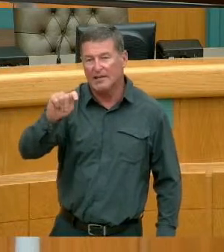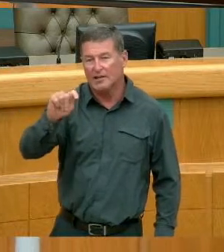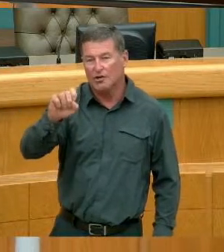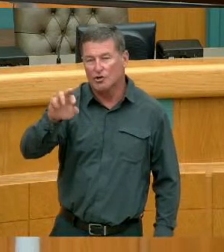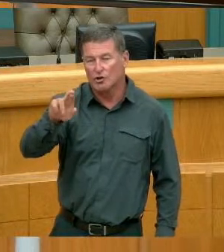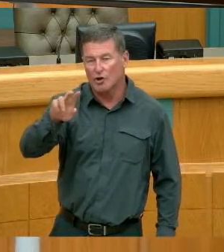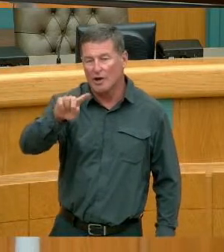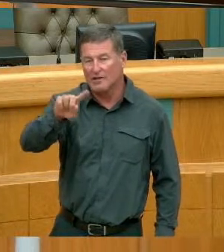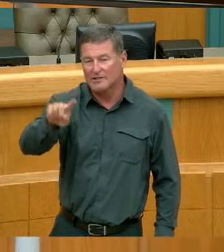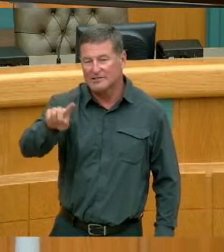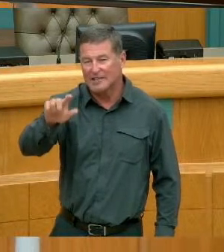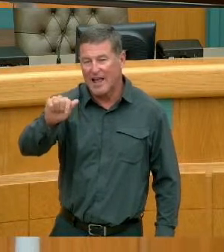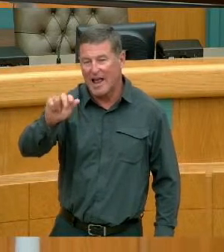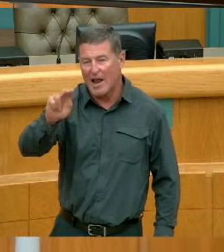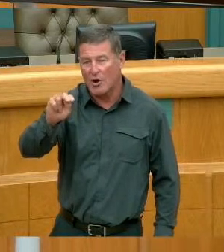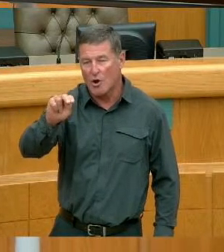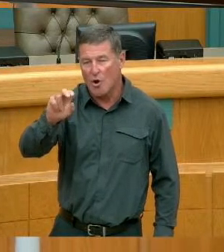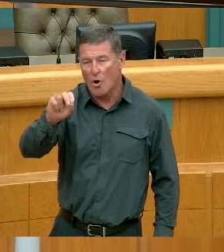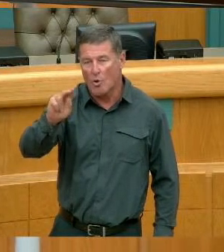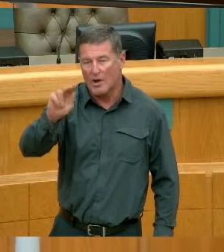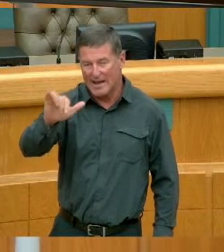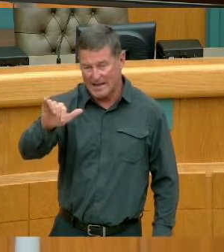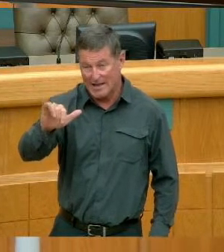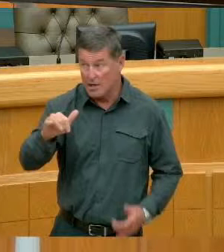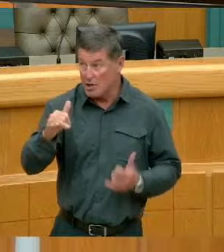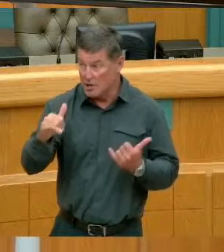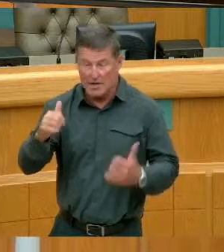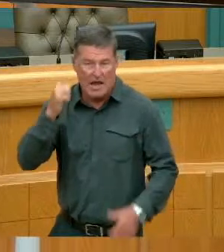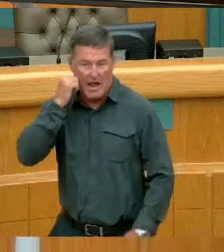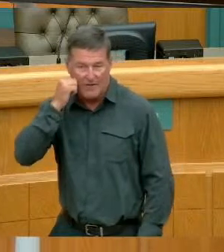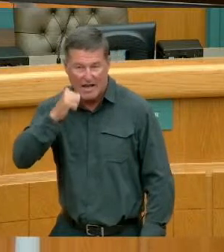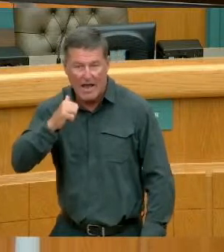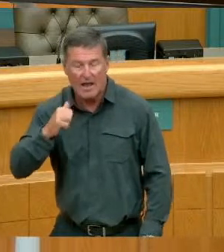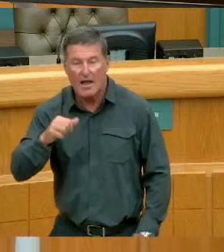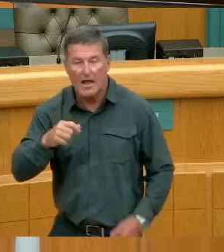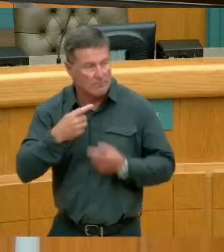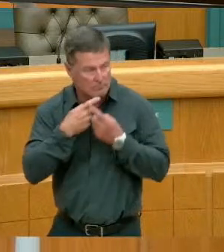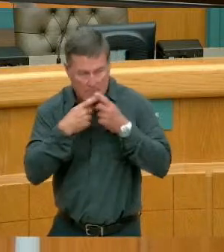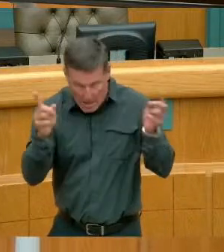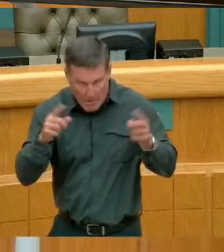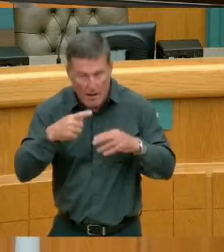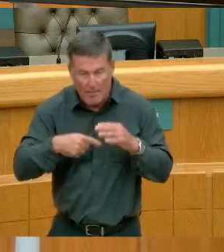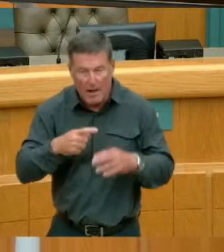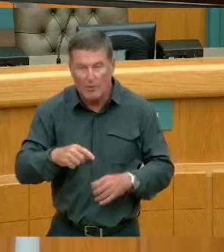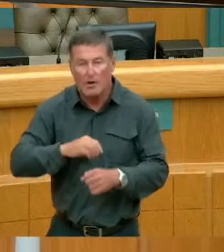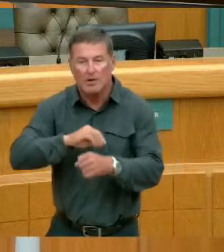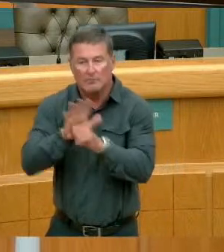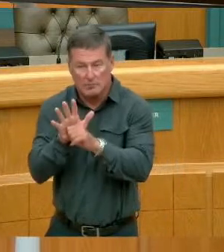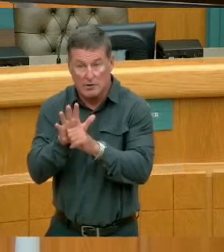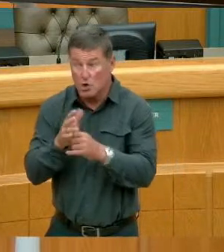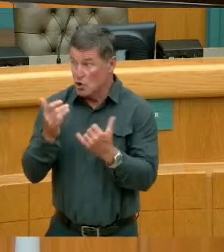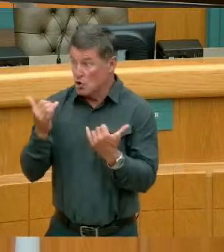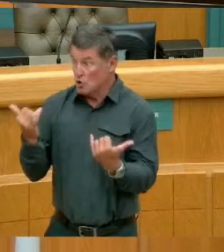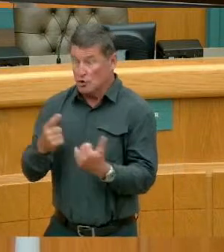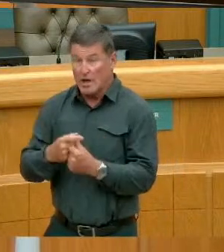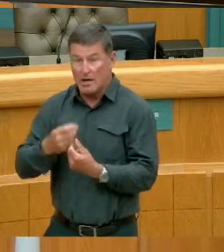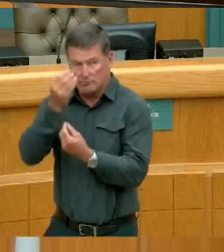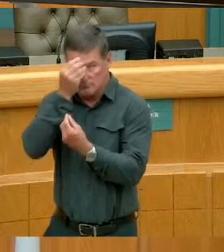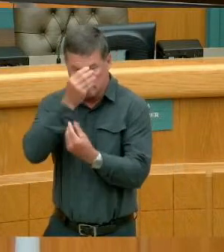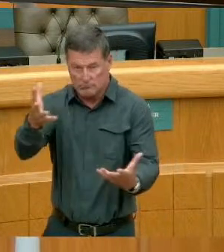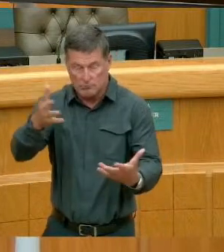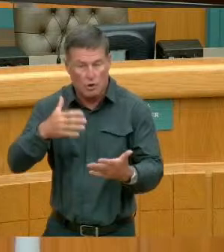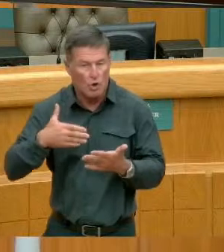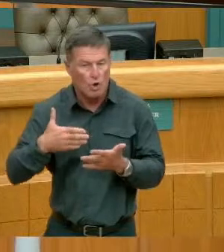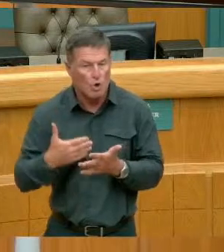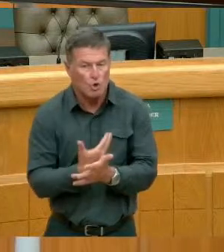Manager. And this is our daily press briefing on COVID-19. We're here today to update you on new